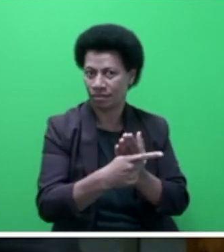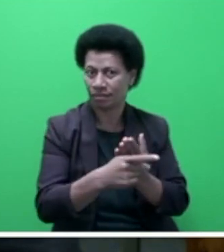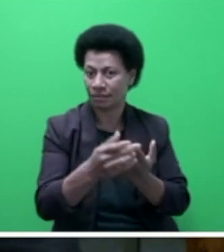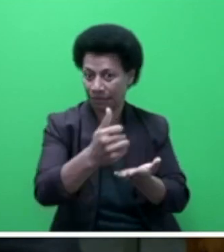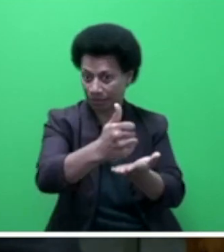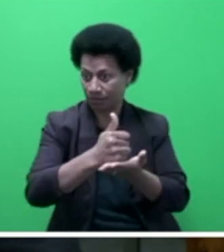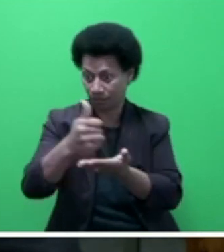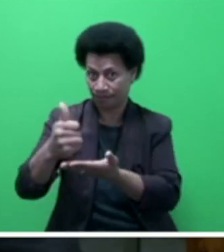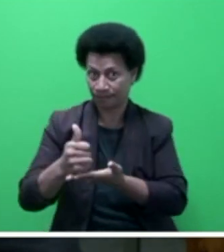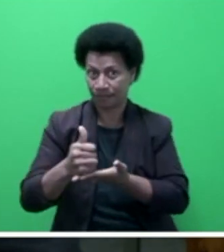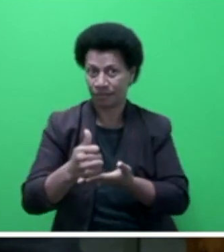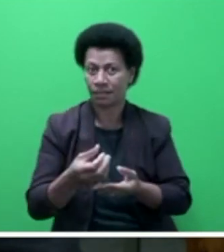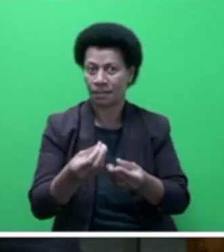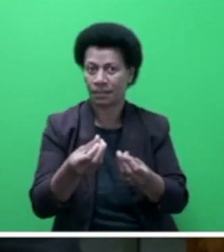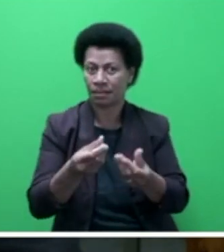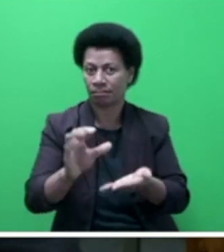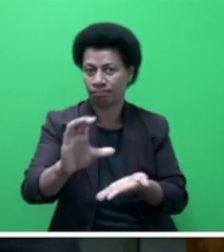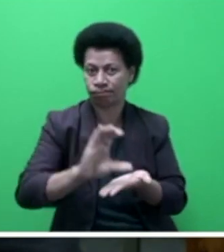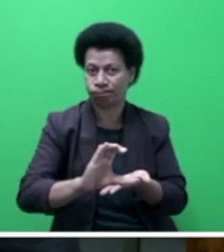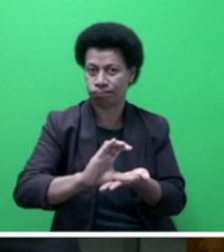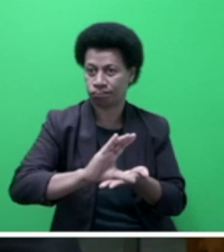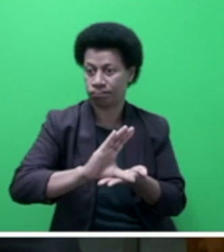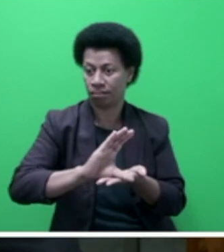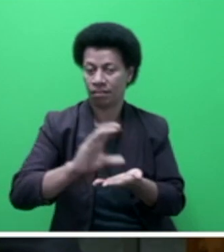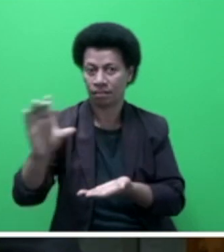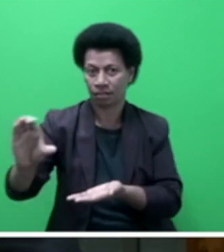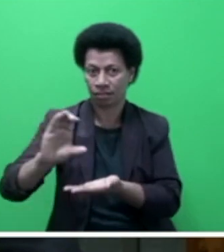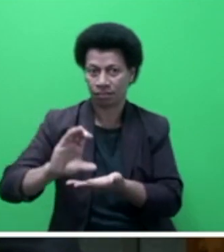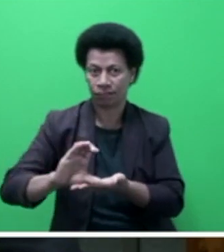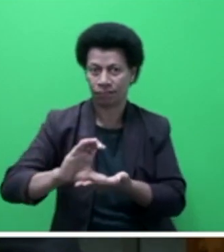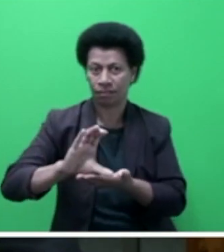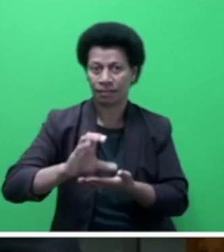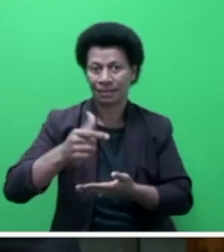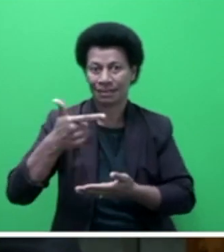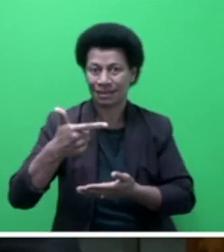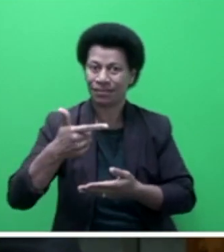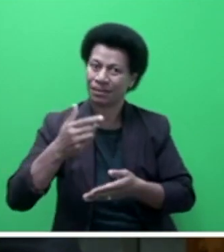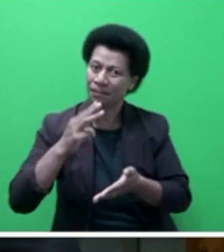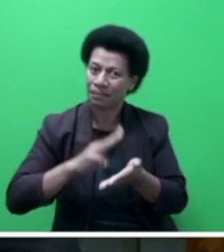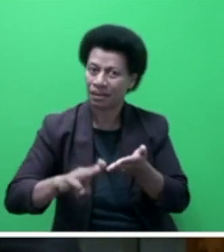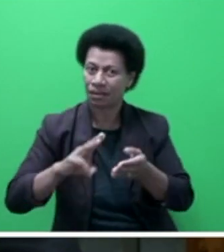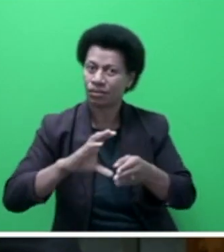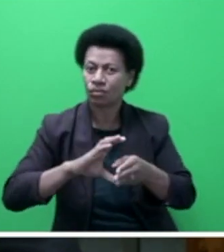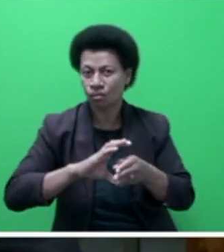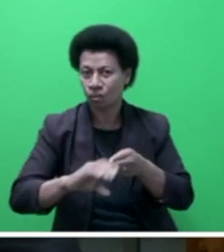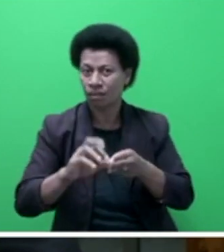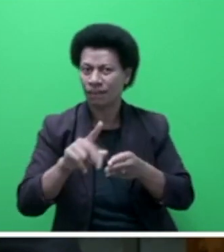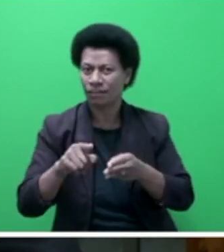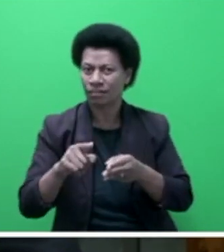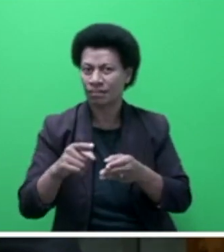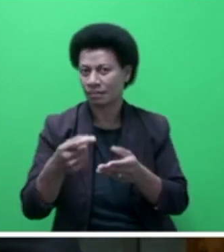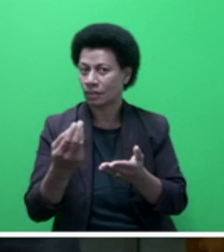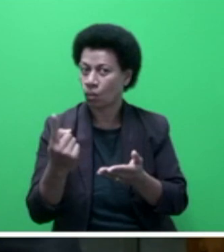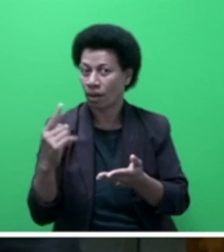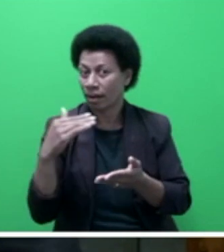helped in providing cash top-ups for our beneficiaries. Over $7 million from DFAT was a direct cash top-up of $100 per